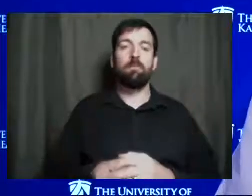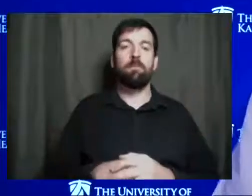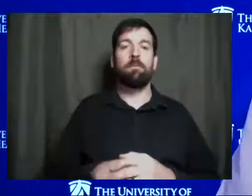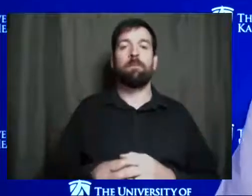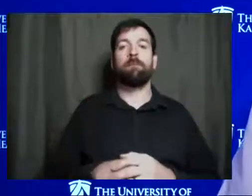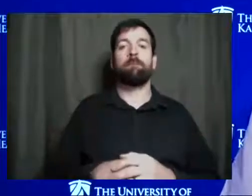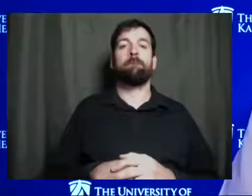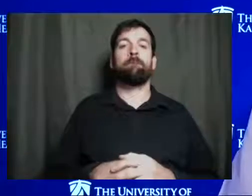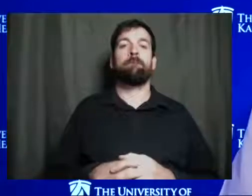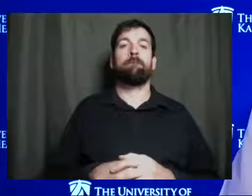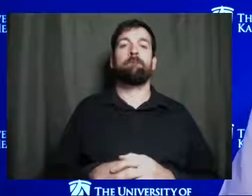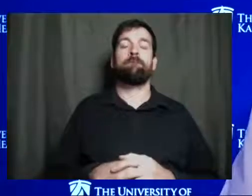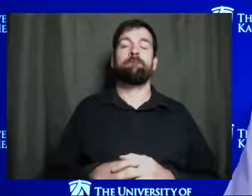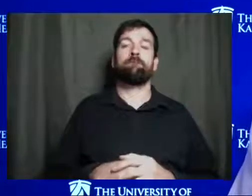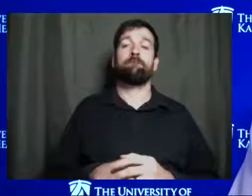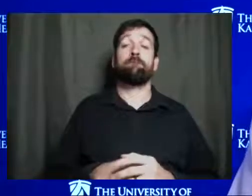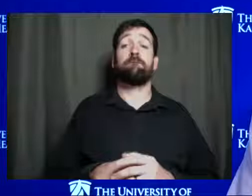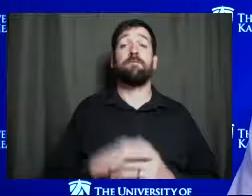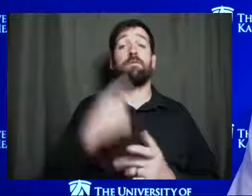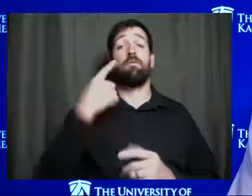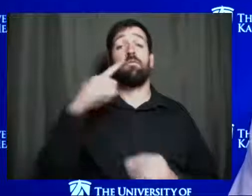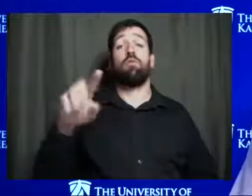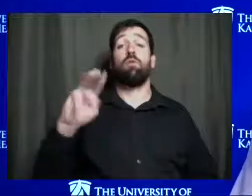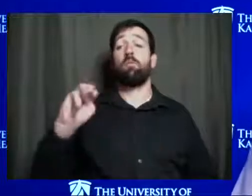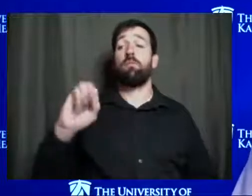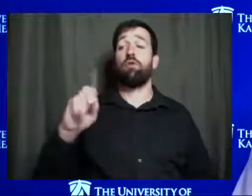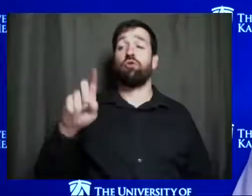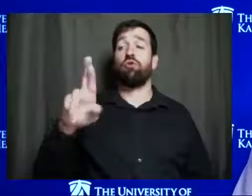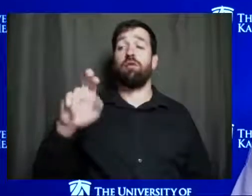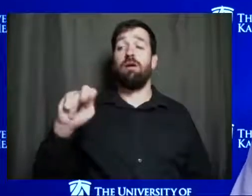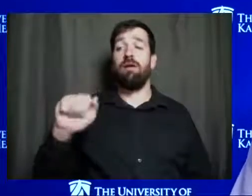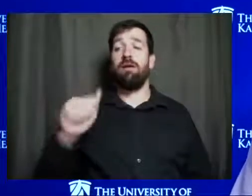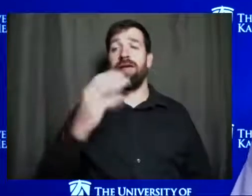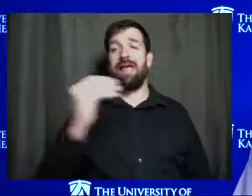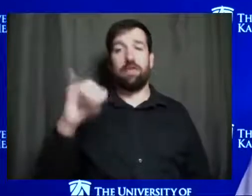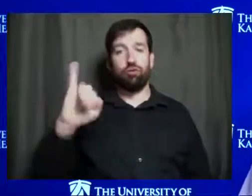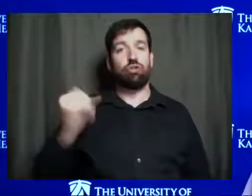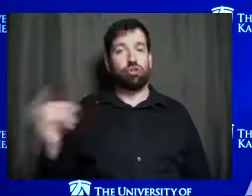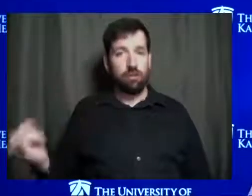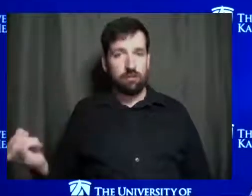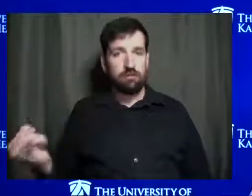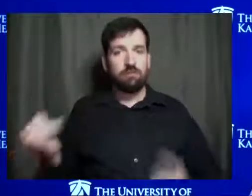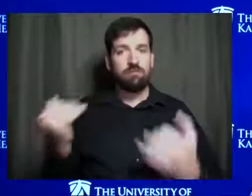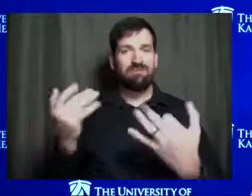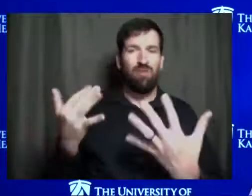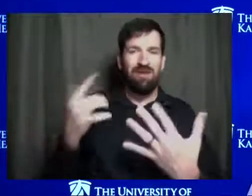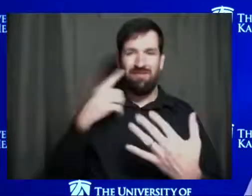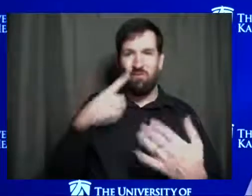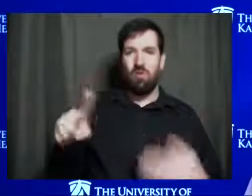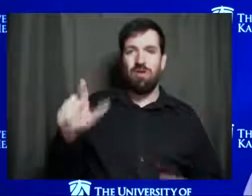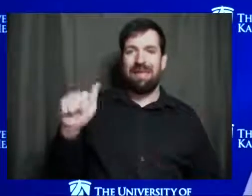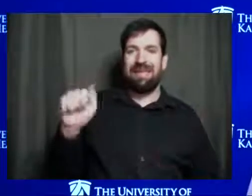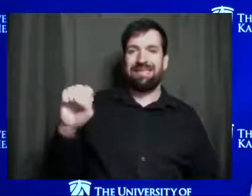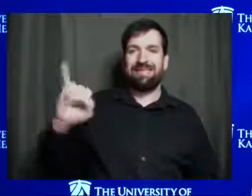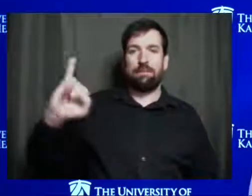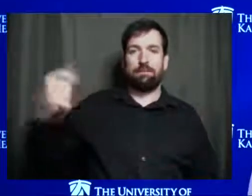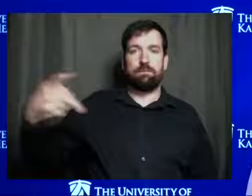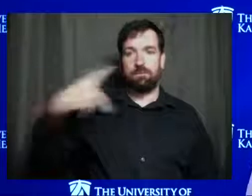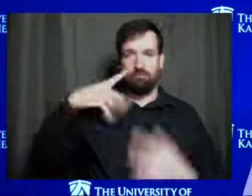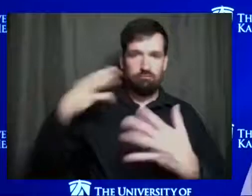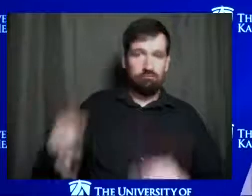populations. And for Moderna and Johnson & Johnson, we are waiting for ACIP to make their recommendations. We know that the